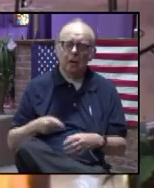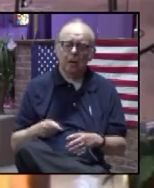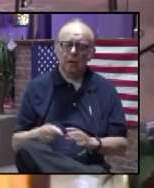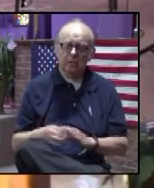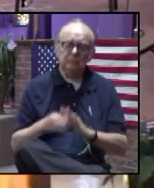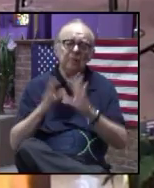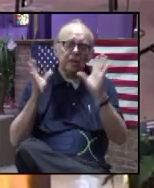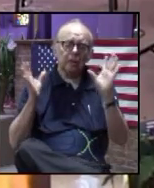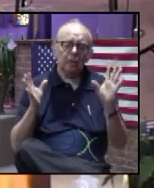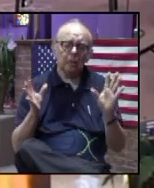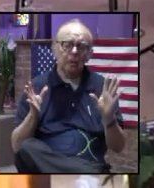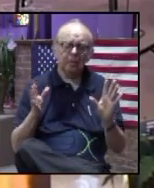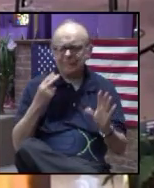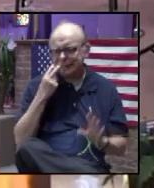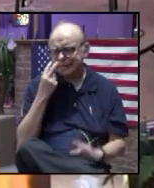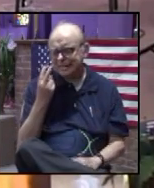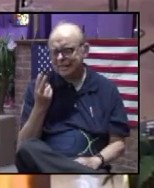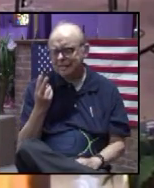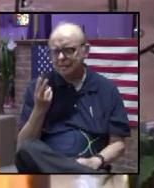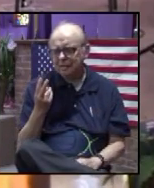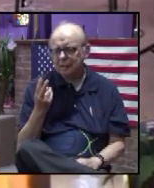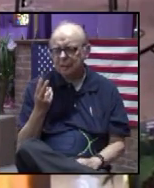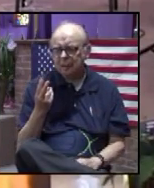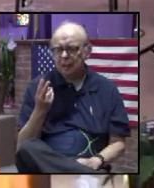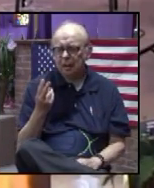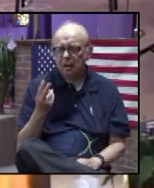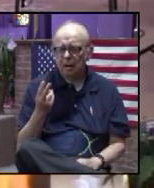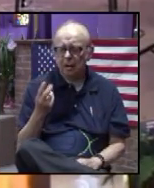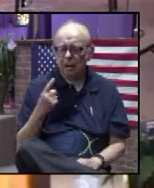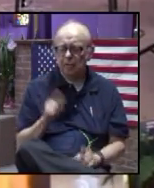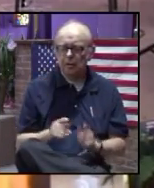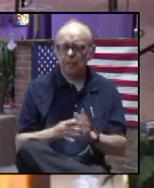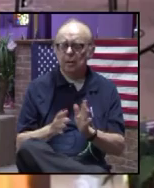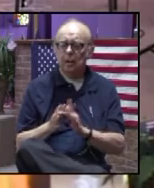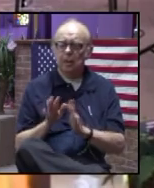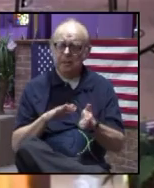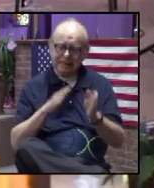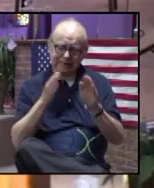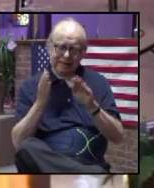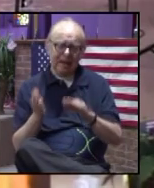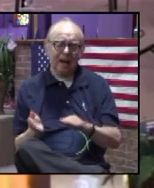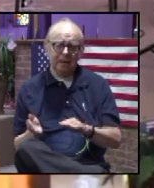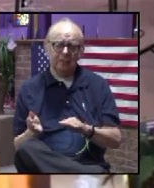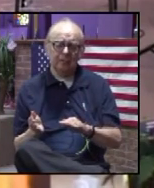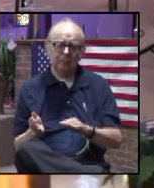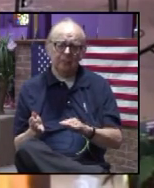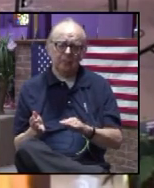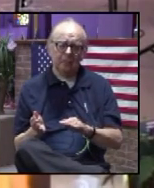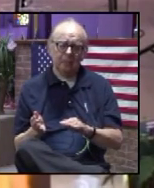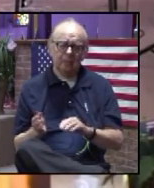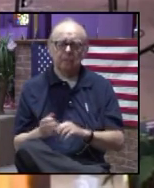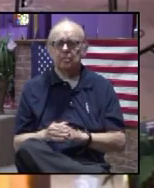go. You see, when Jesus died,